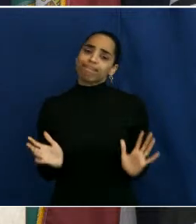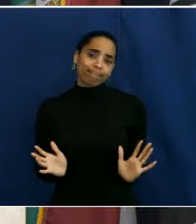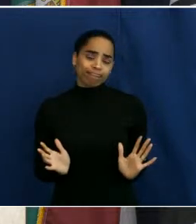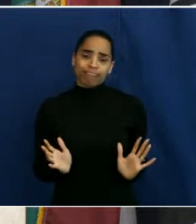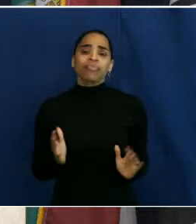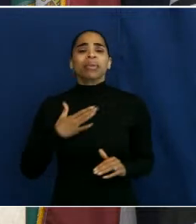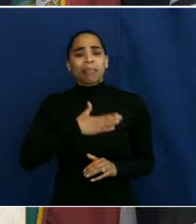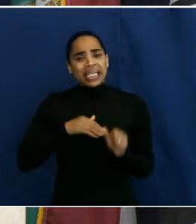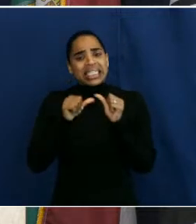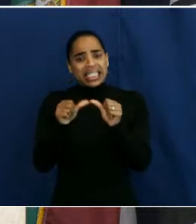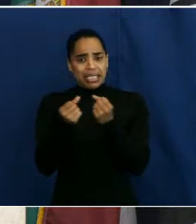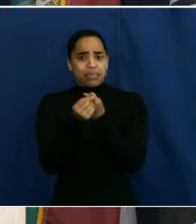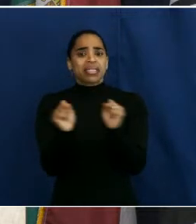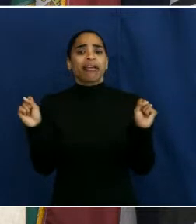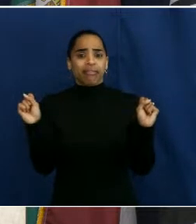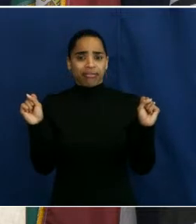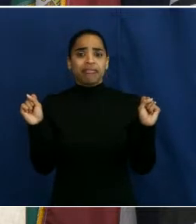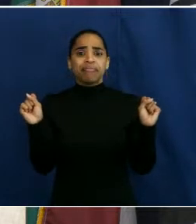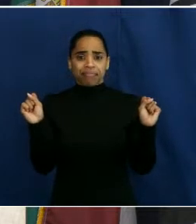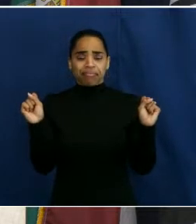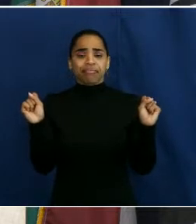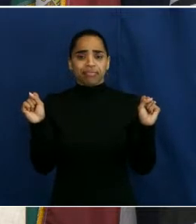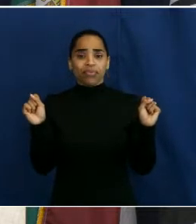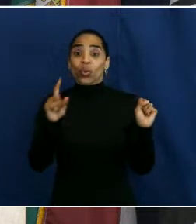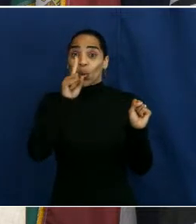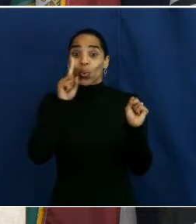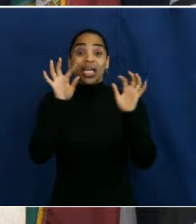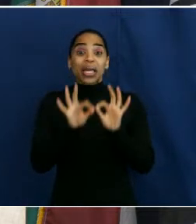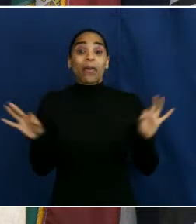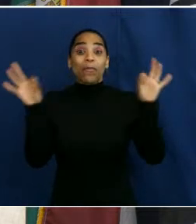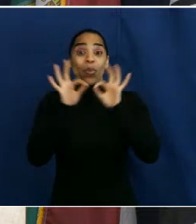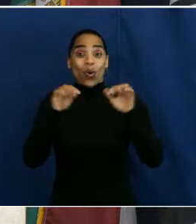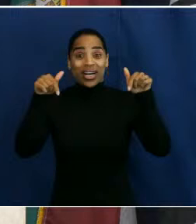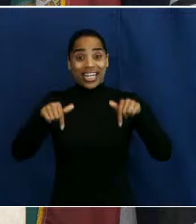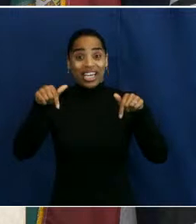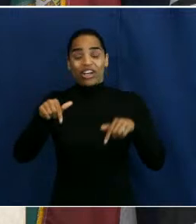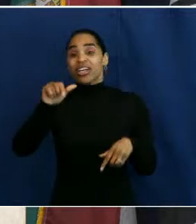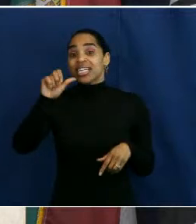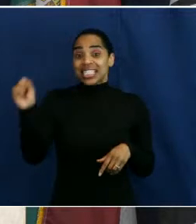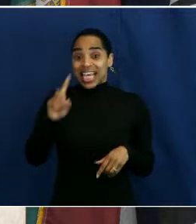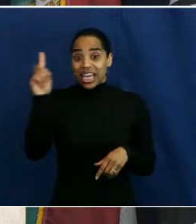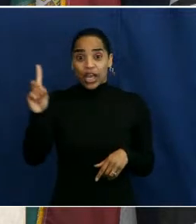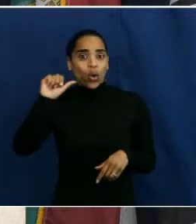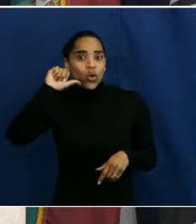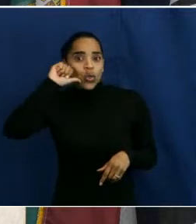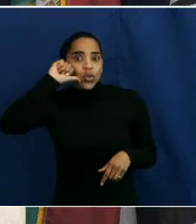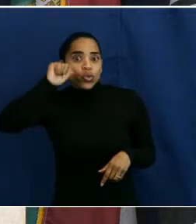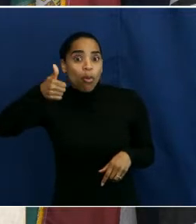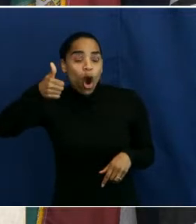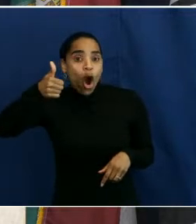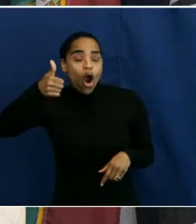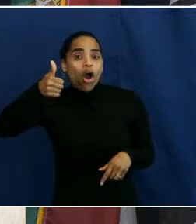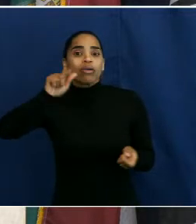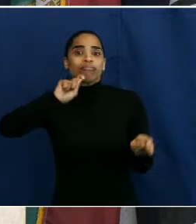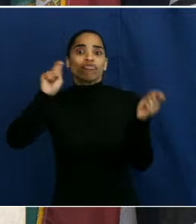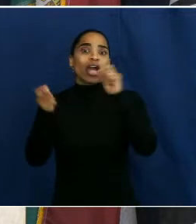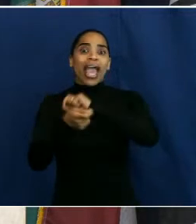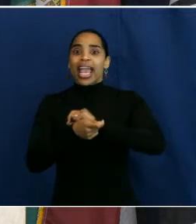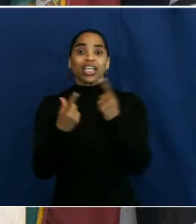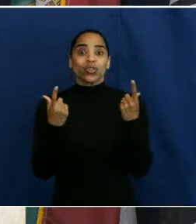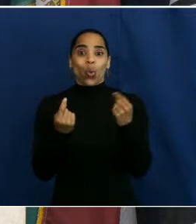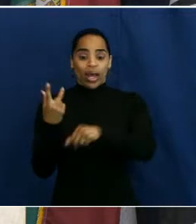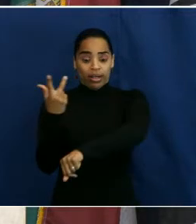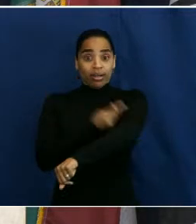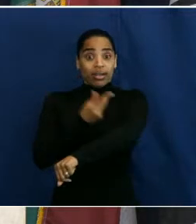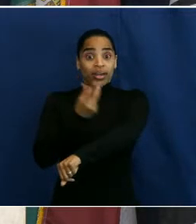But we are marking a pretty significant milestone in San Diego and across California tomorrow, where the vaccine eligibility will open up